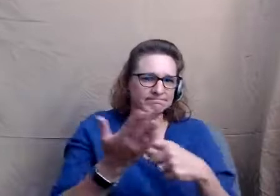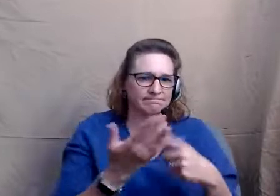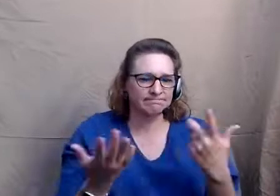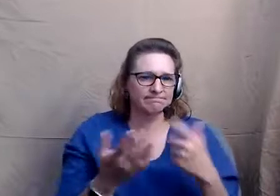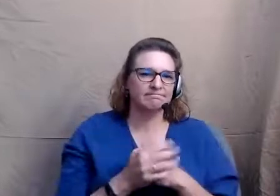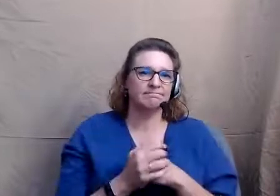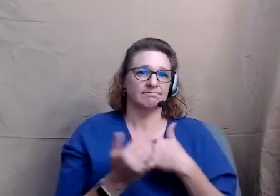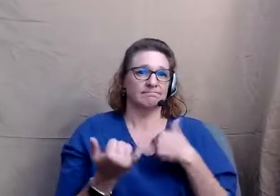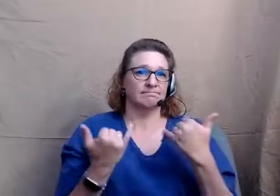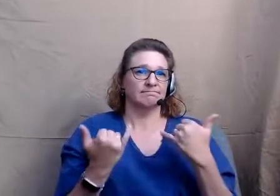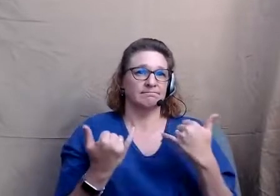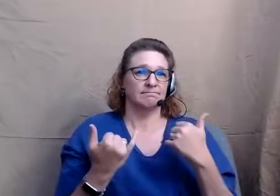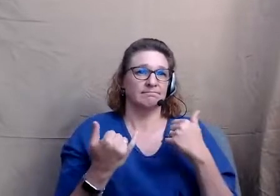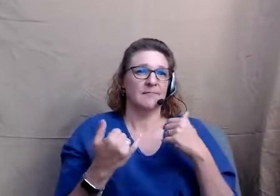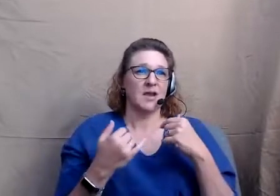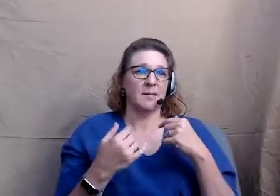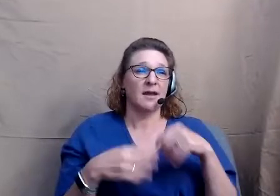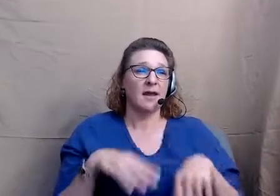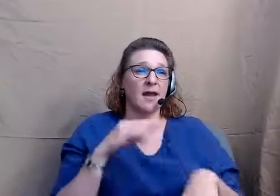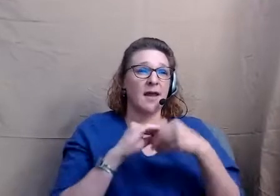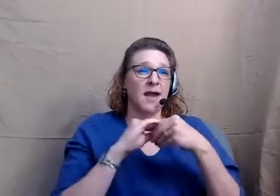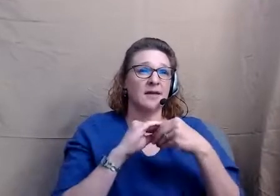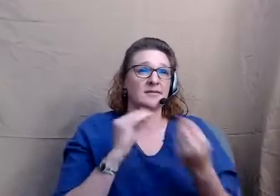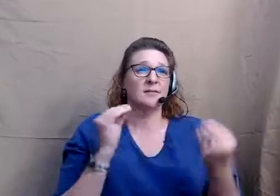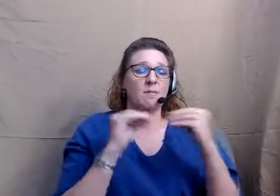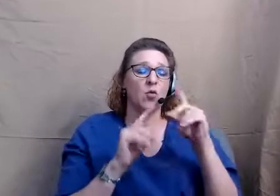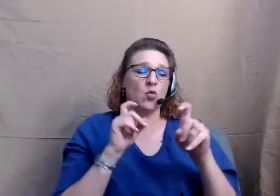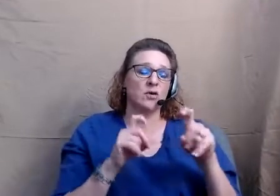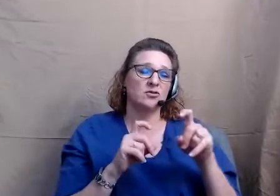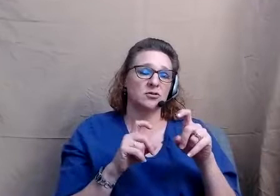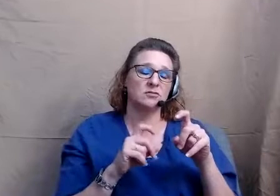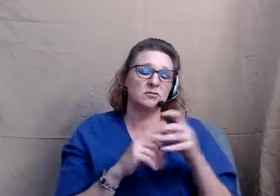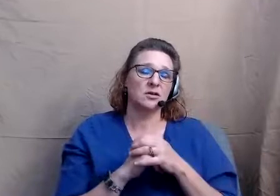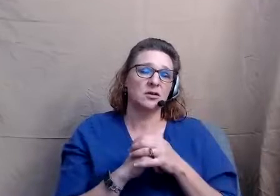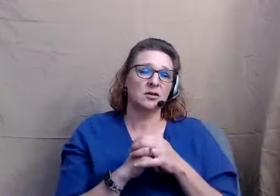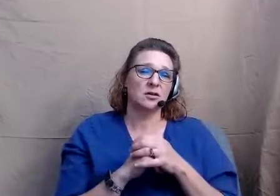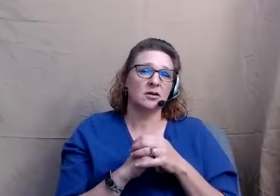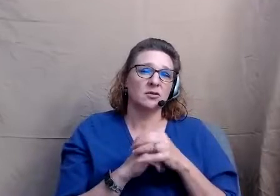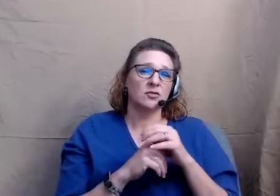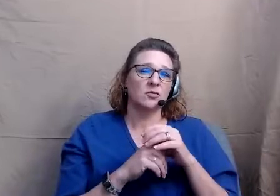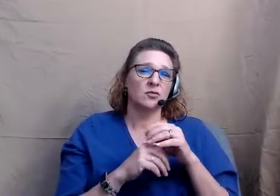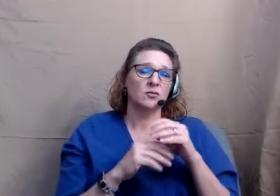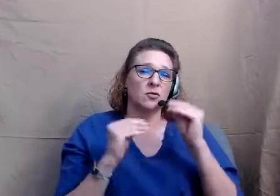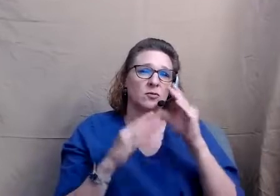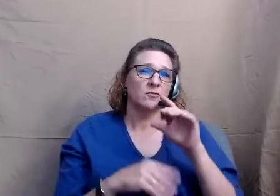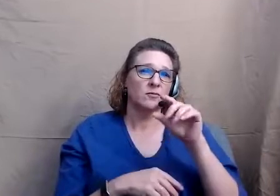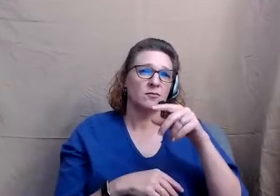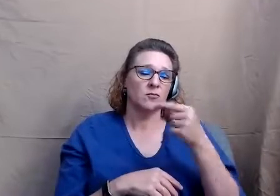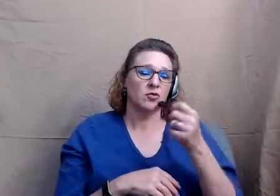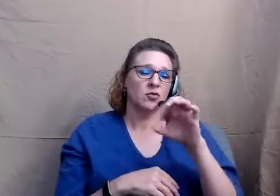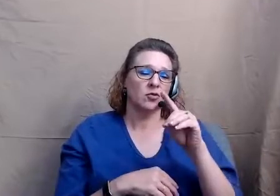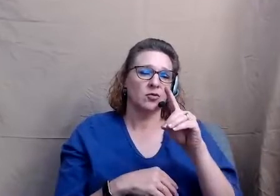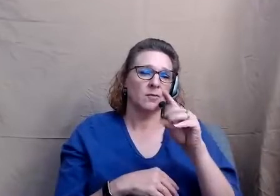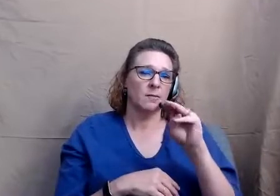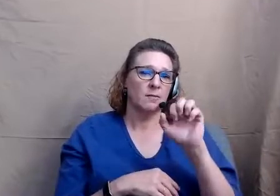now am going to pose some additional questions to Professor Goodmark that have been added to our Q&A by the participants